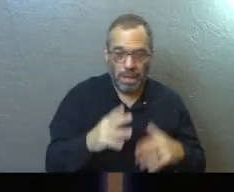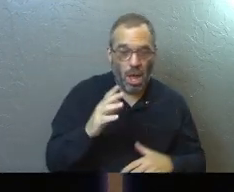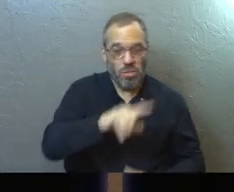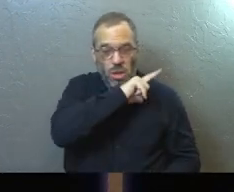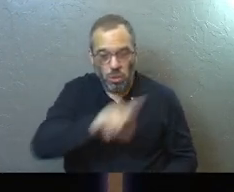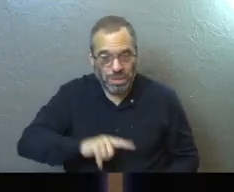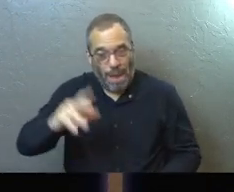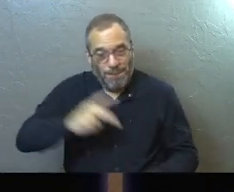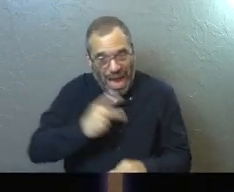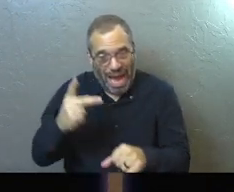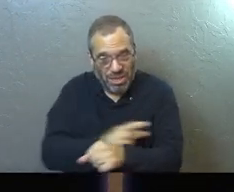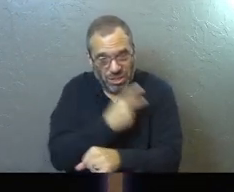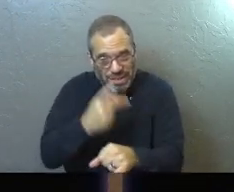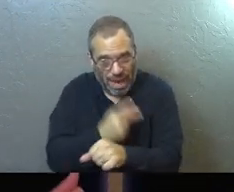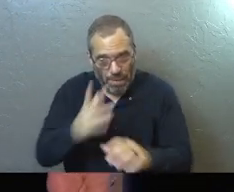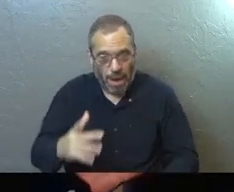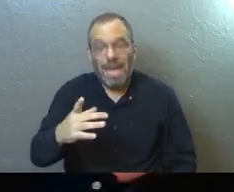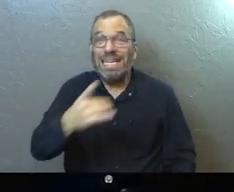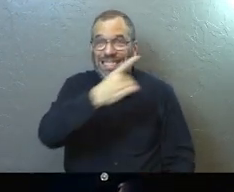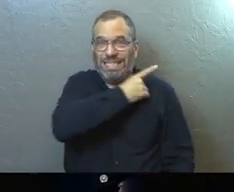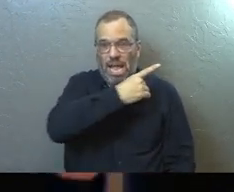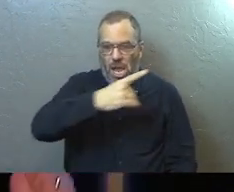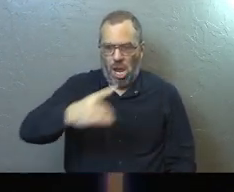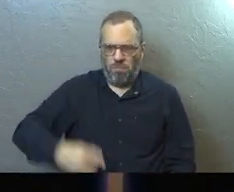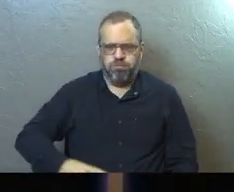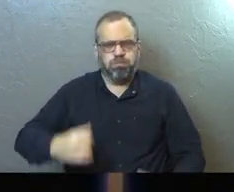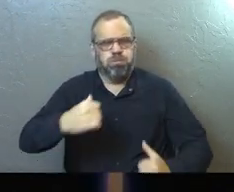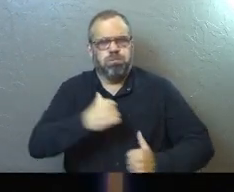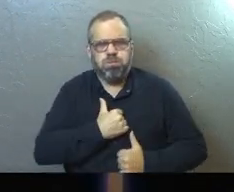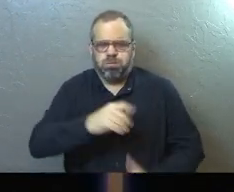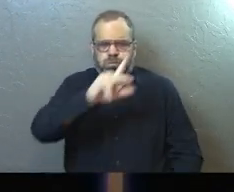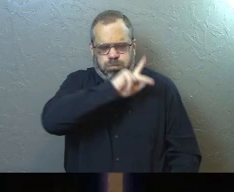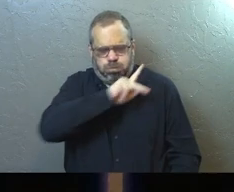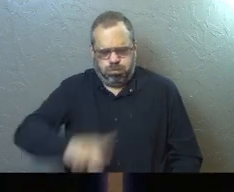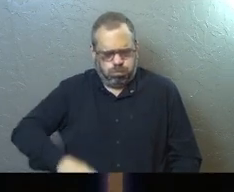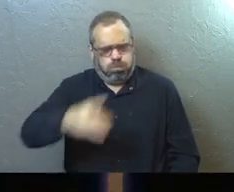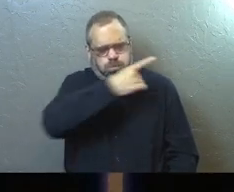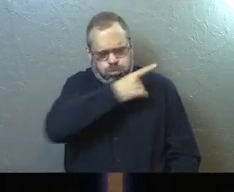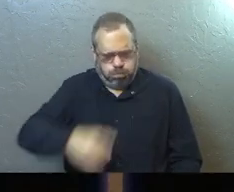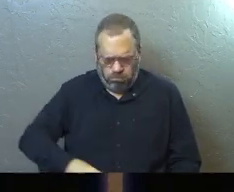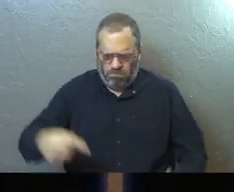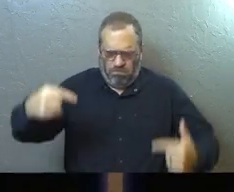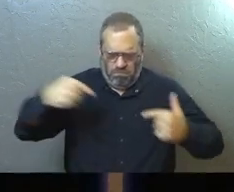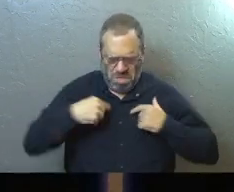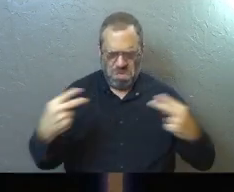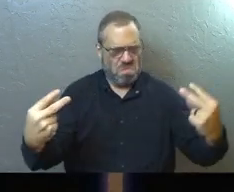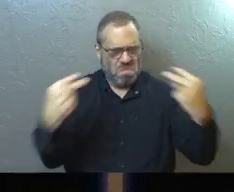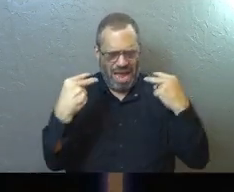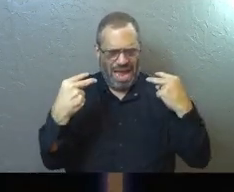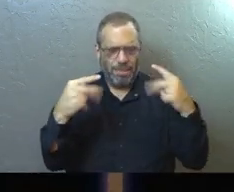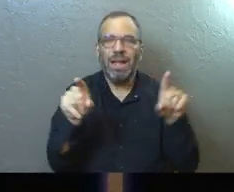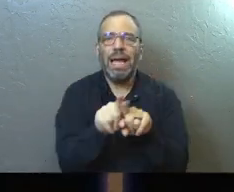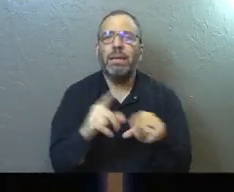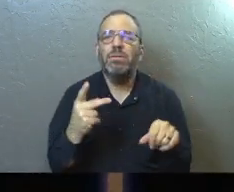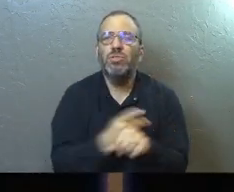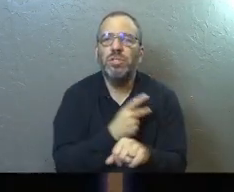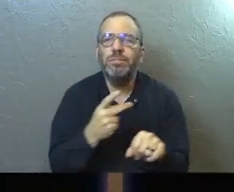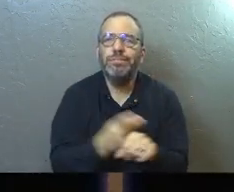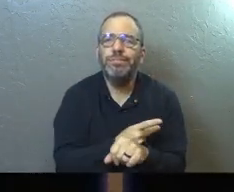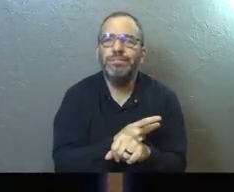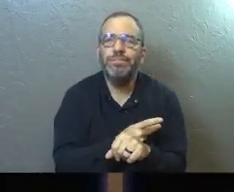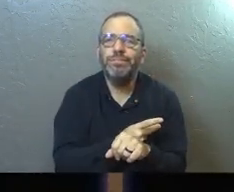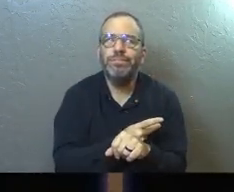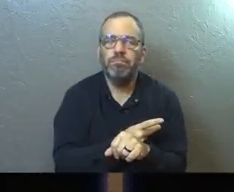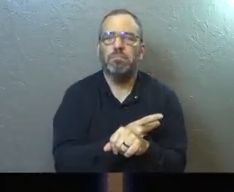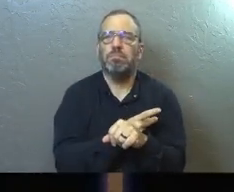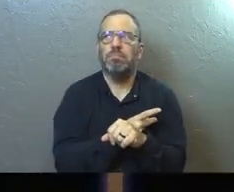my shepherd. That means King David, mighty warrior King David, saw himself as a sheep,